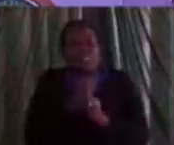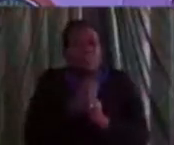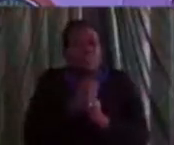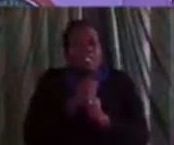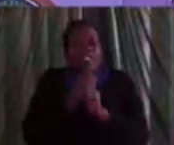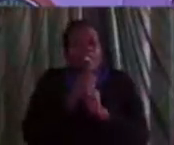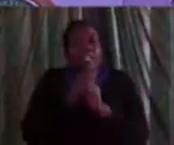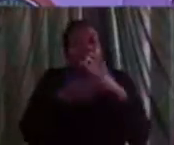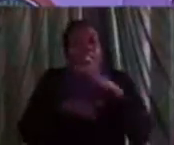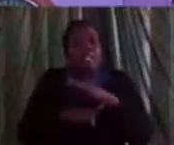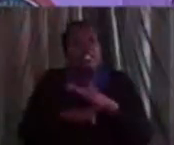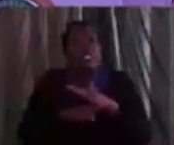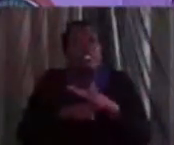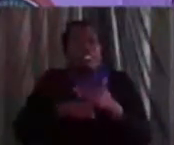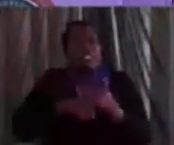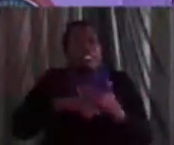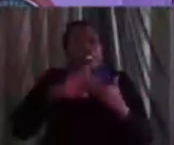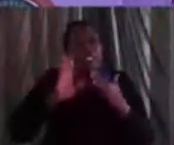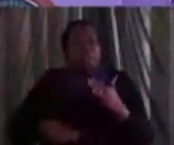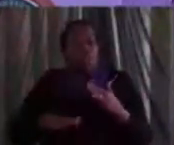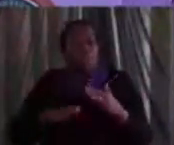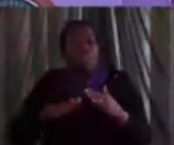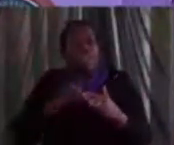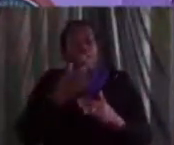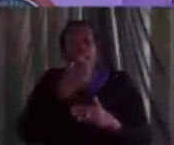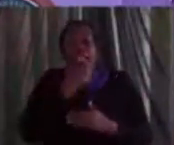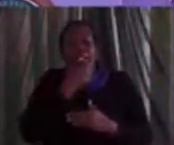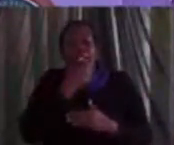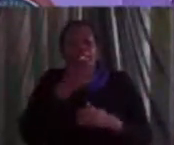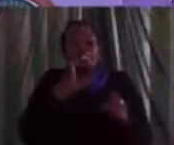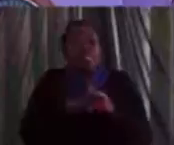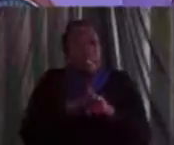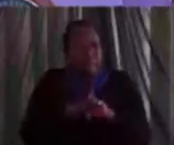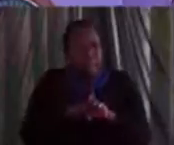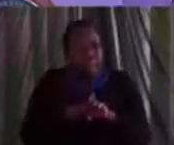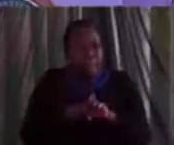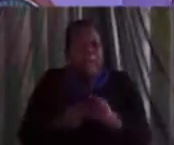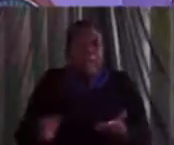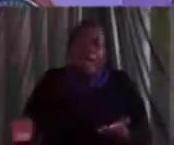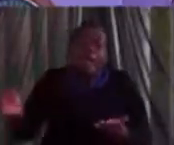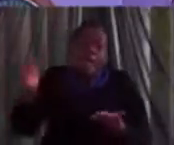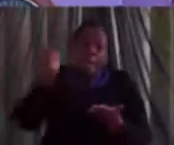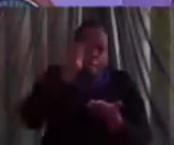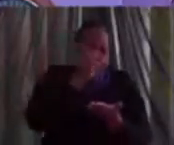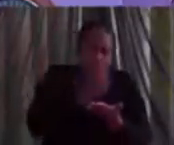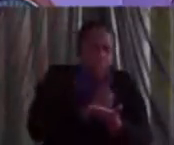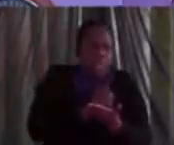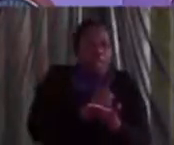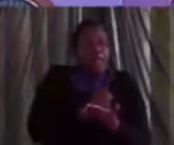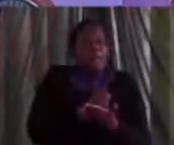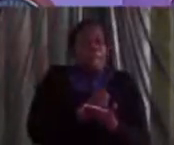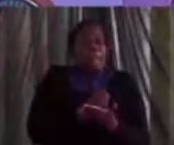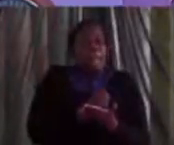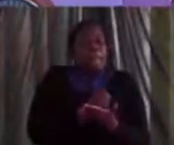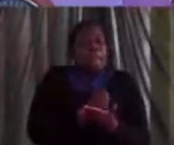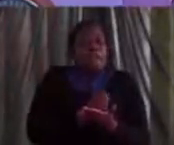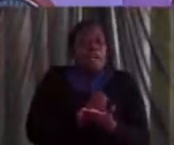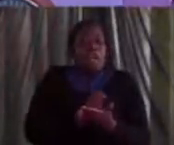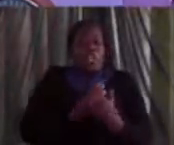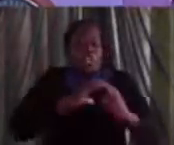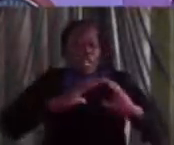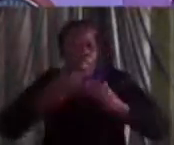Nyanza as a gym. That is what we are saying. Let the employer engage